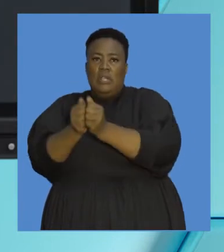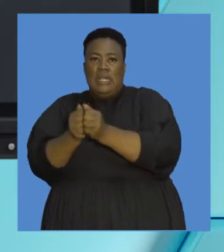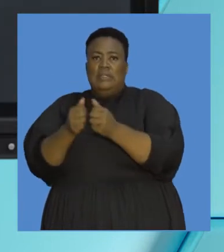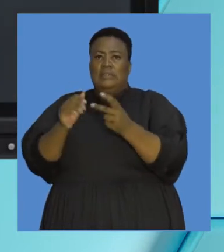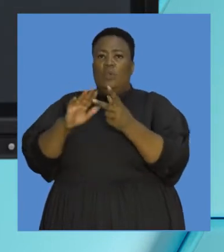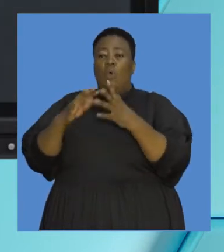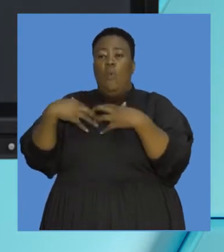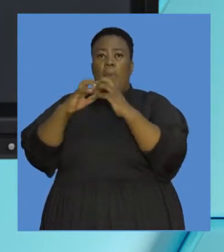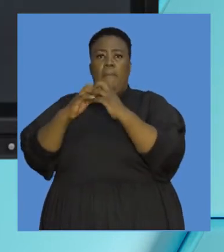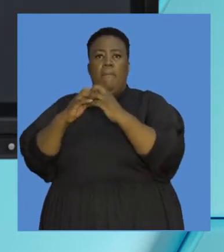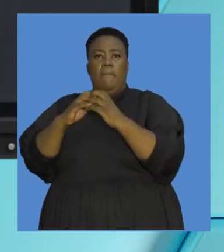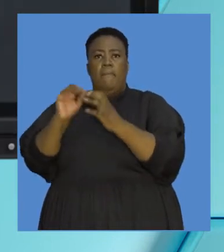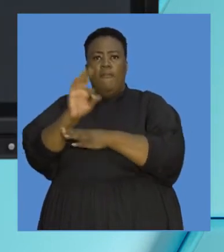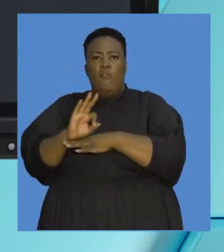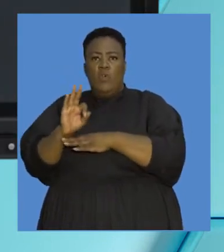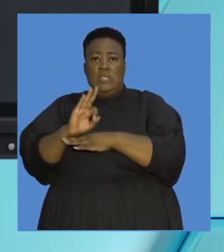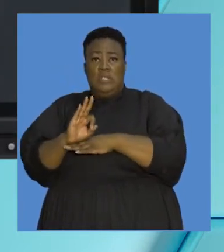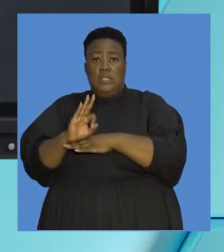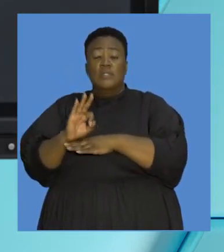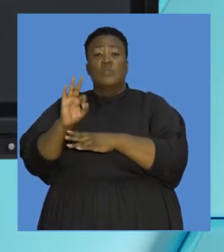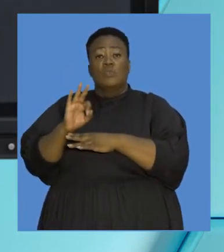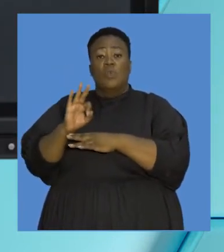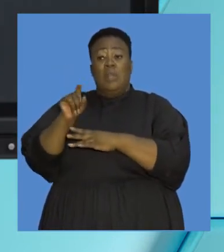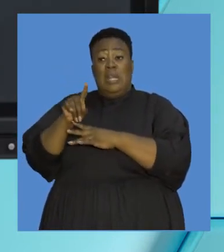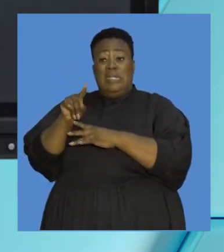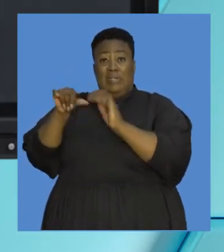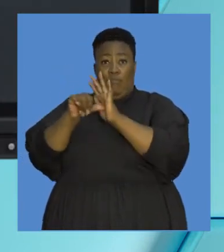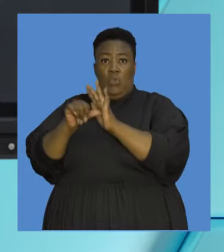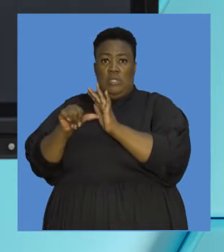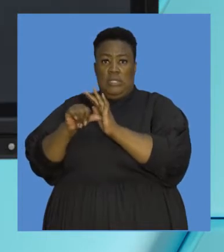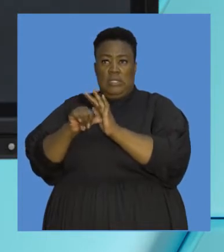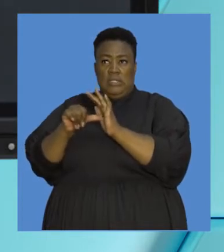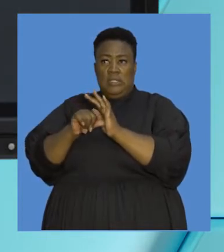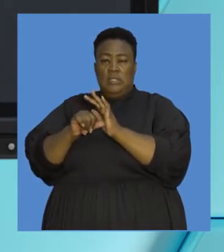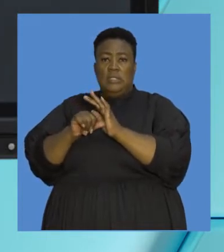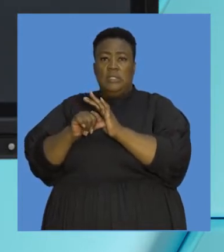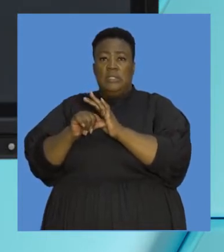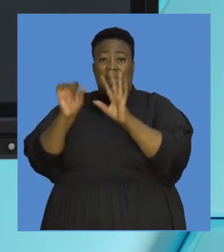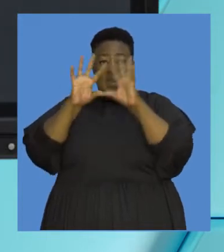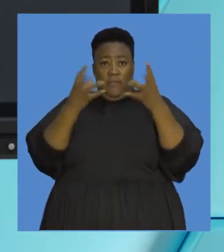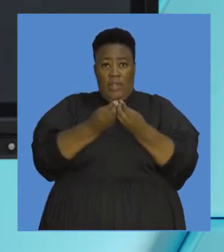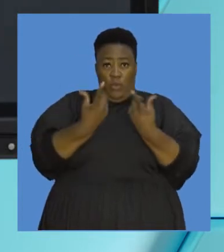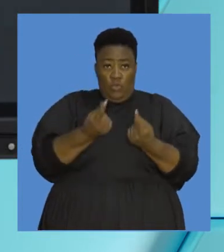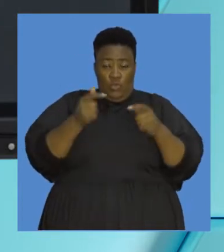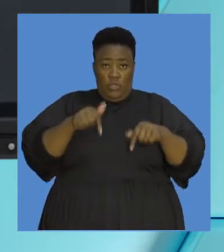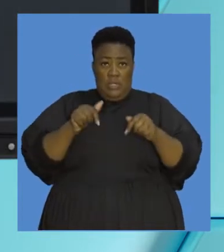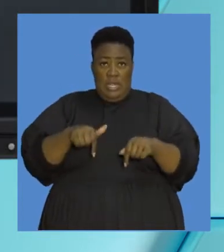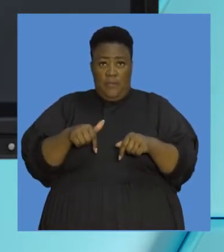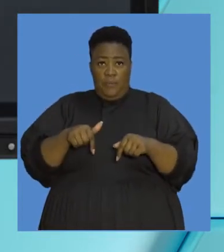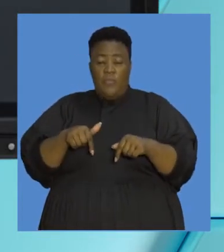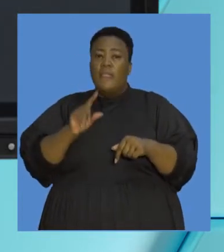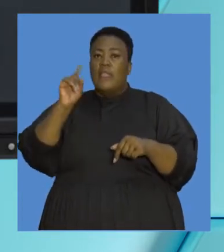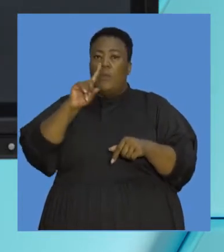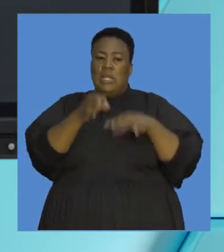are creating the forces. So force pairs becomes important. This whole section here that we're doing today, these